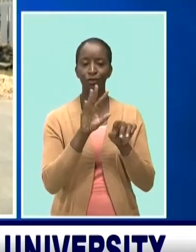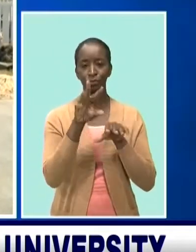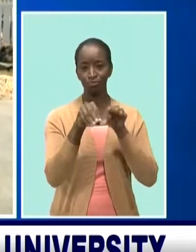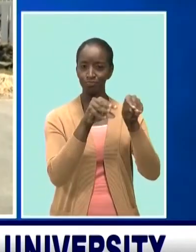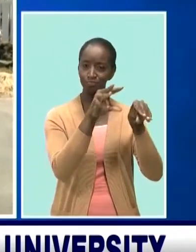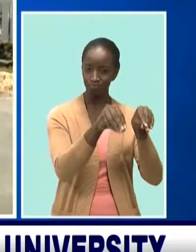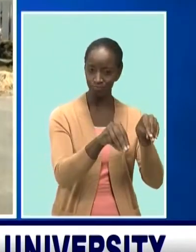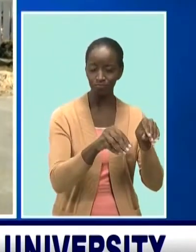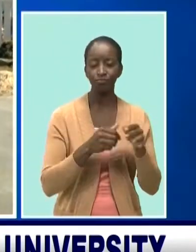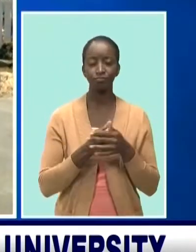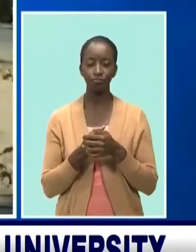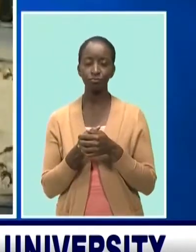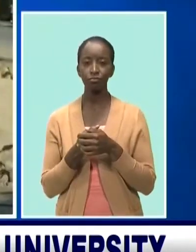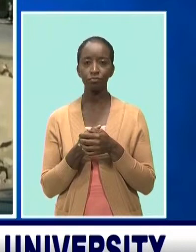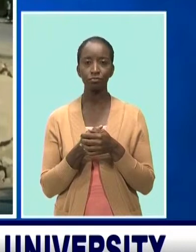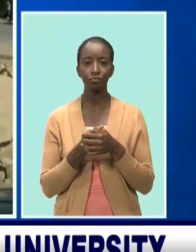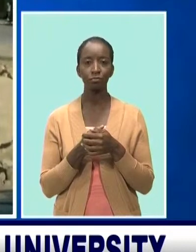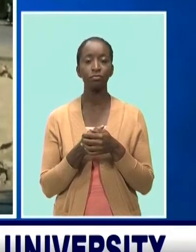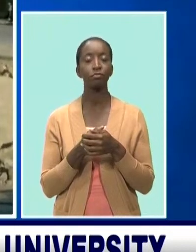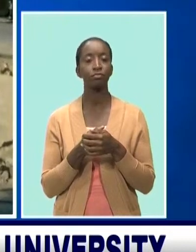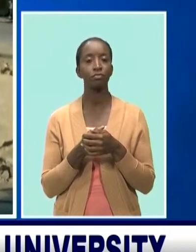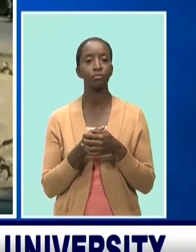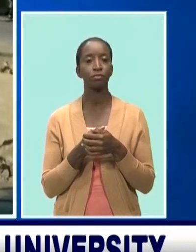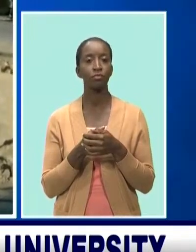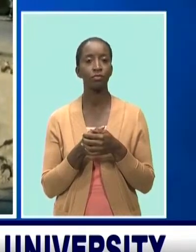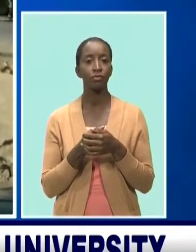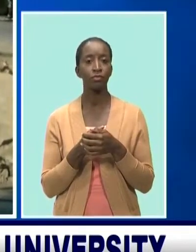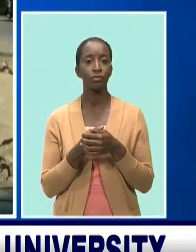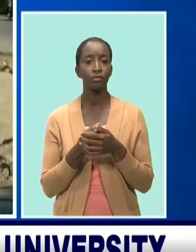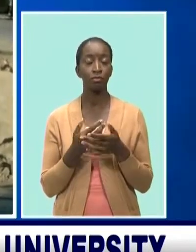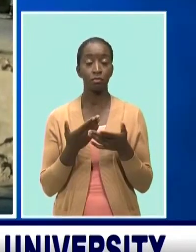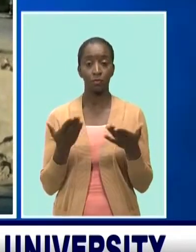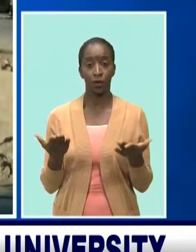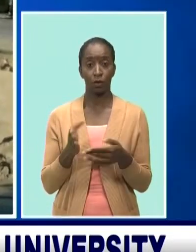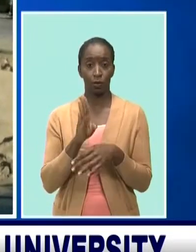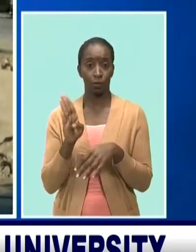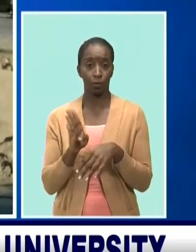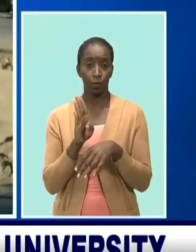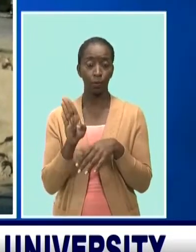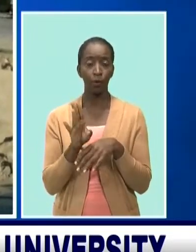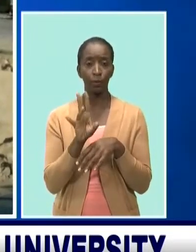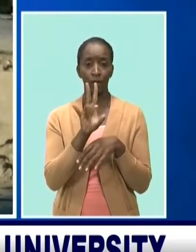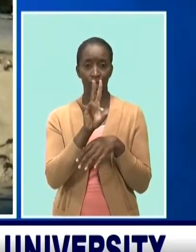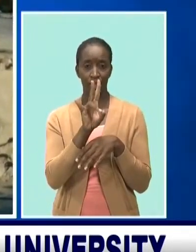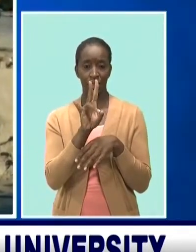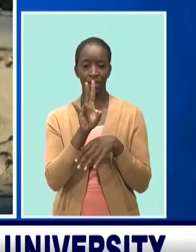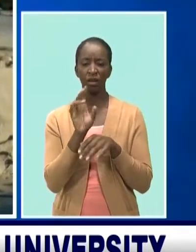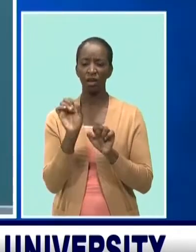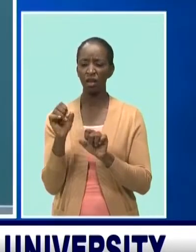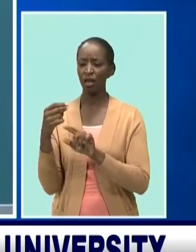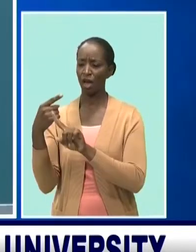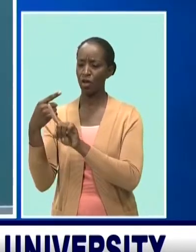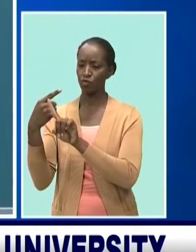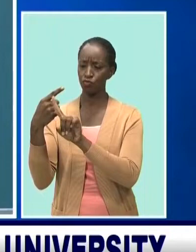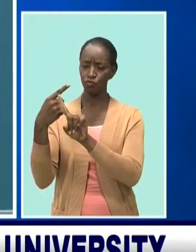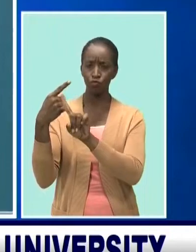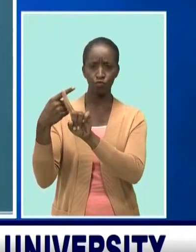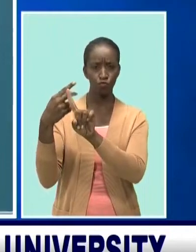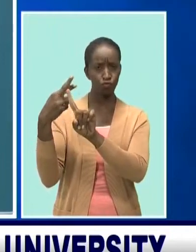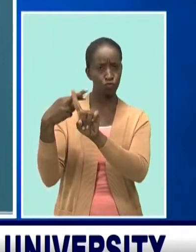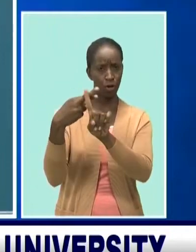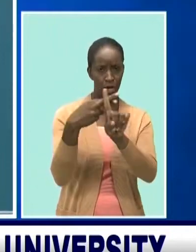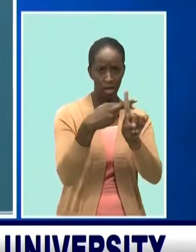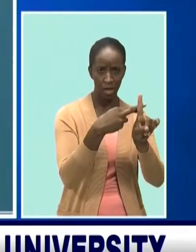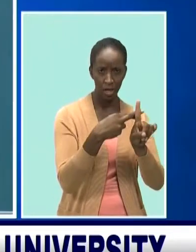He adds that 70% of the available rental stock on the island within the price and specification of Ross staff has been taken,